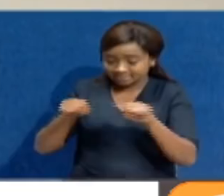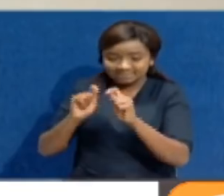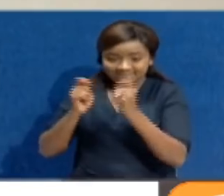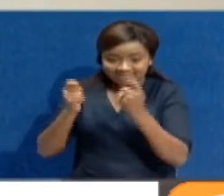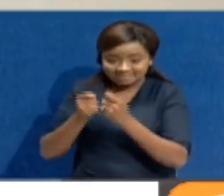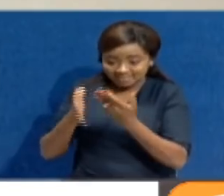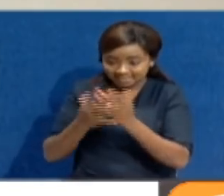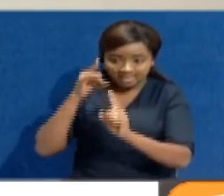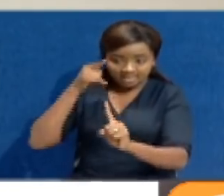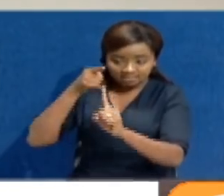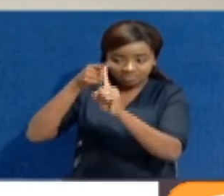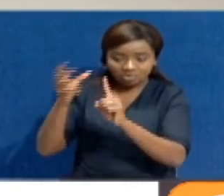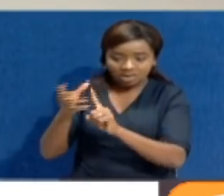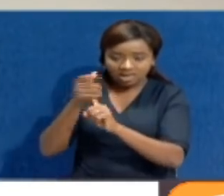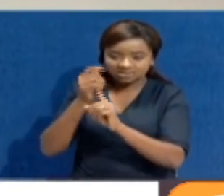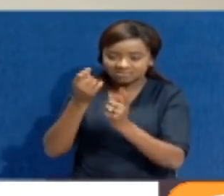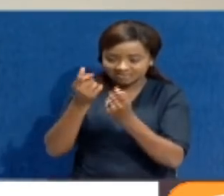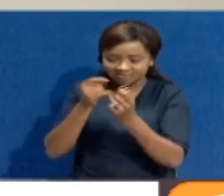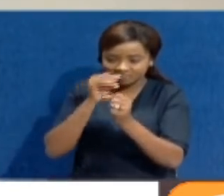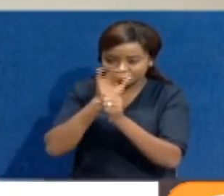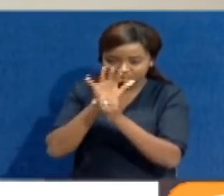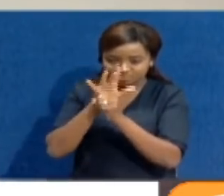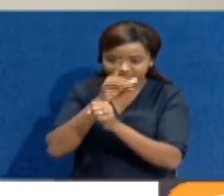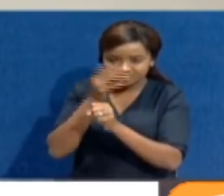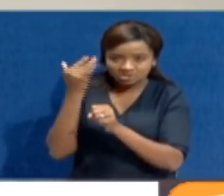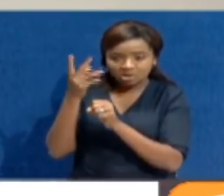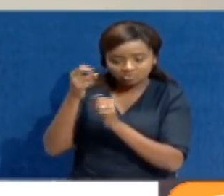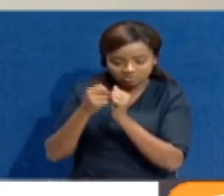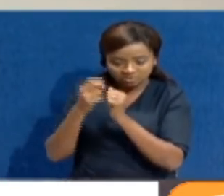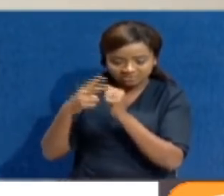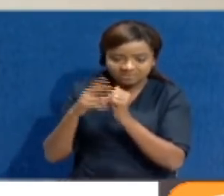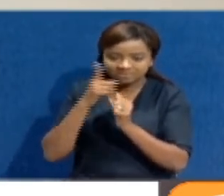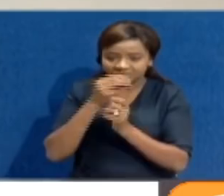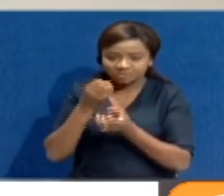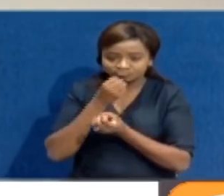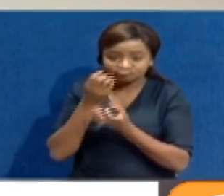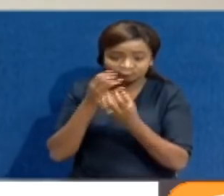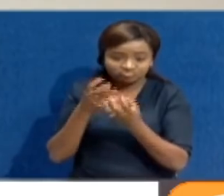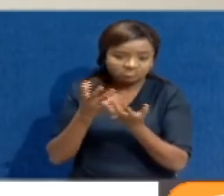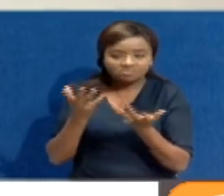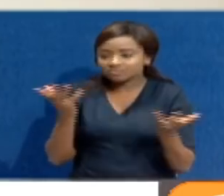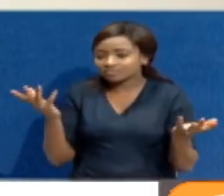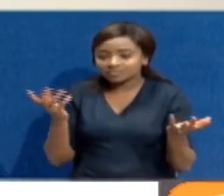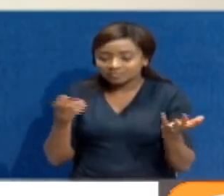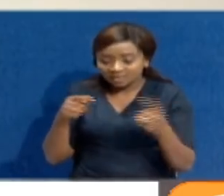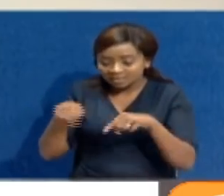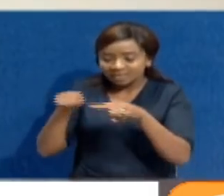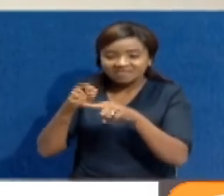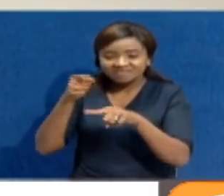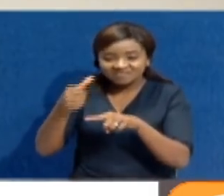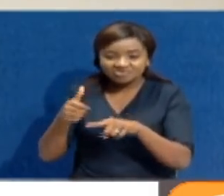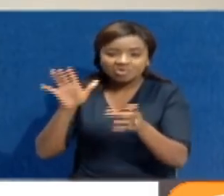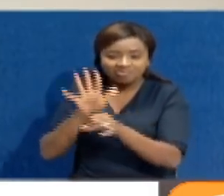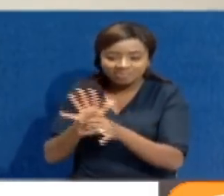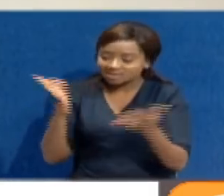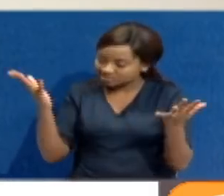deliver on a few more promises that we made during 2017, it doesn't matter the number. What is crucial is